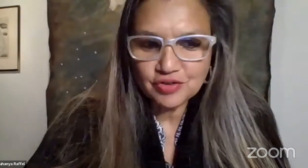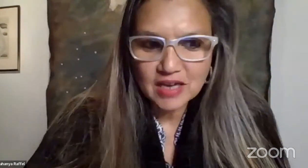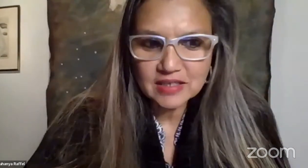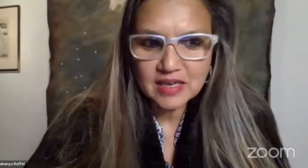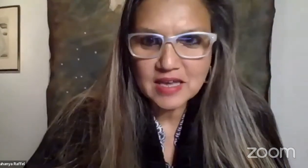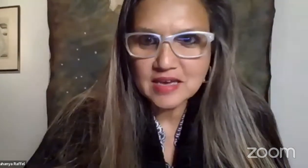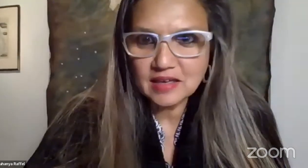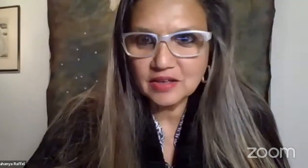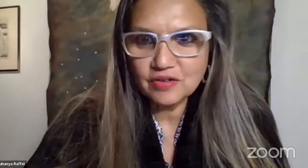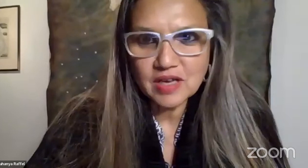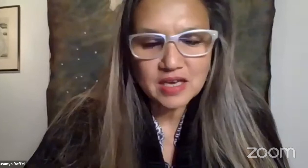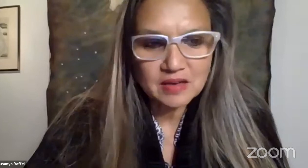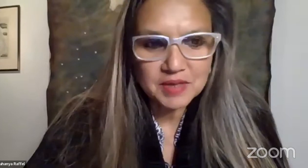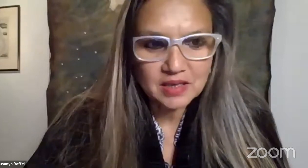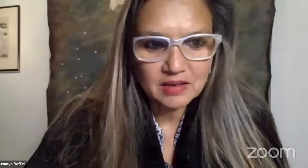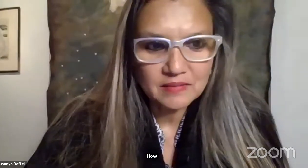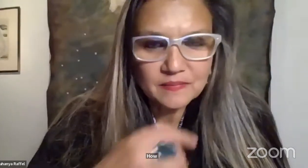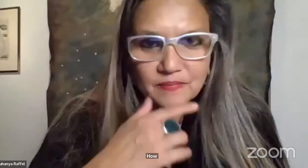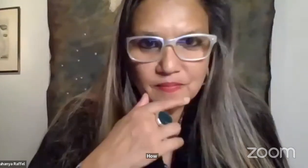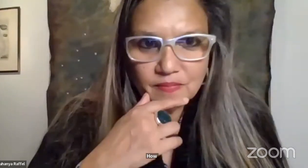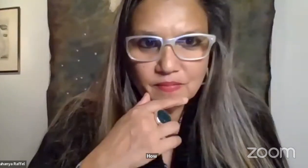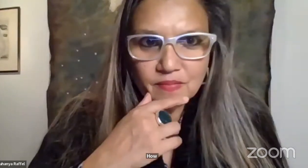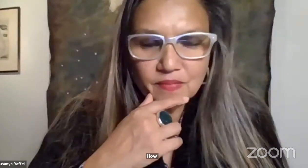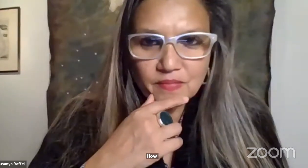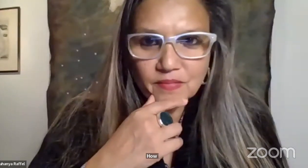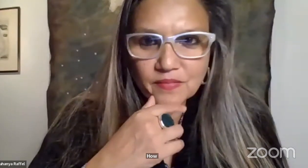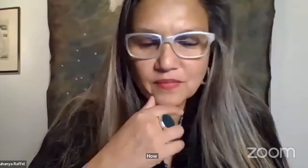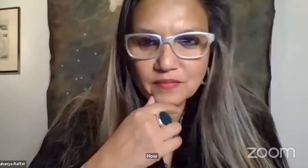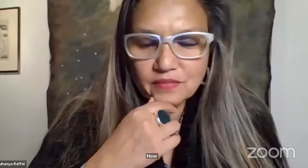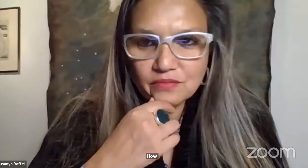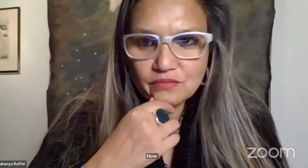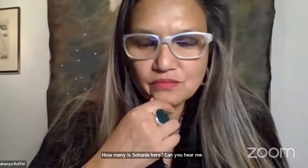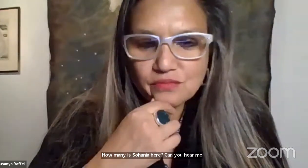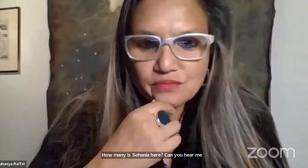Kamini, it's Suhanya here. Can you hear me?